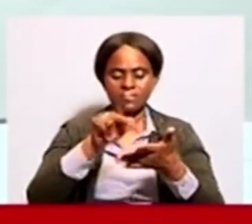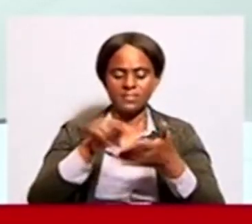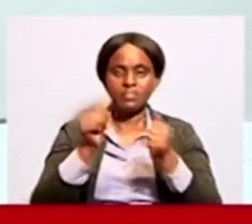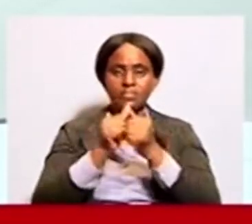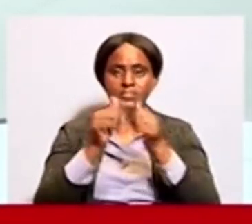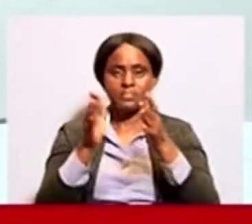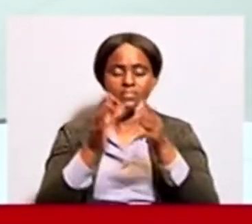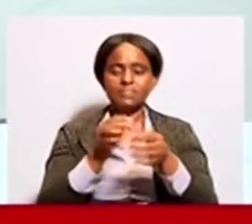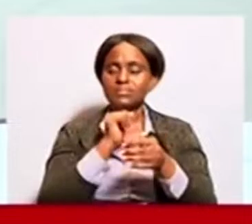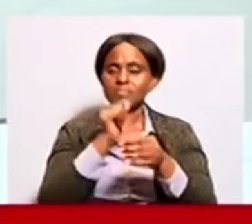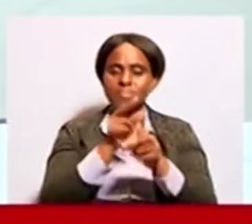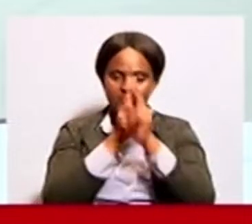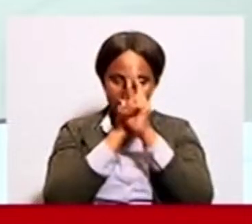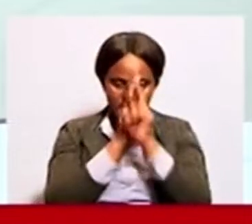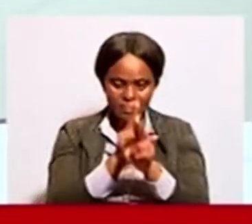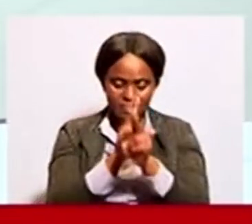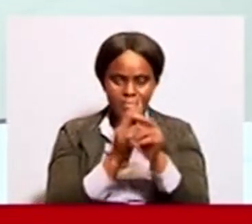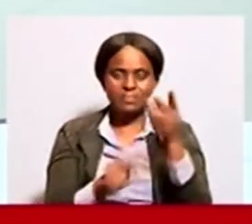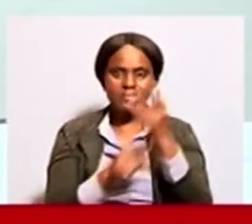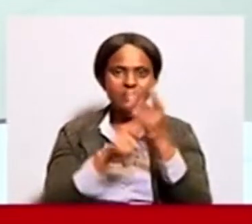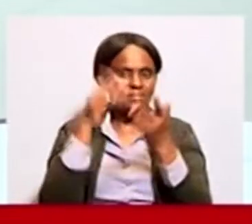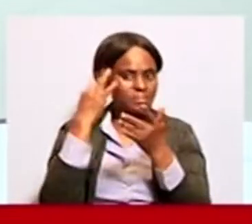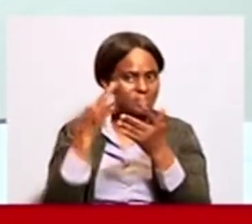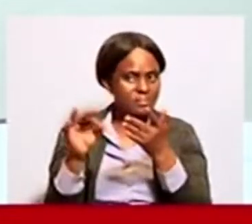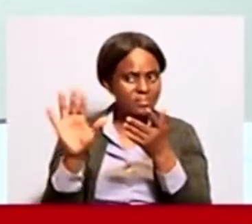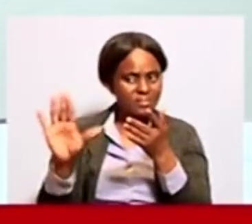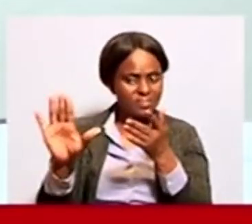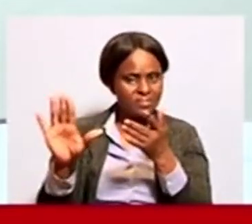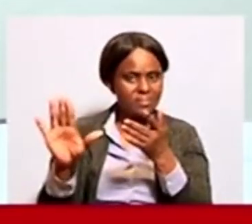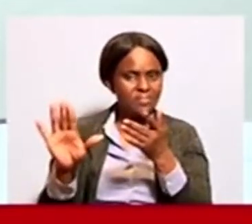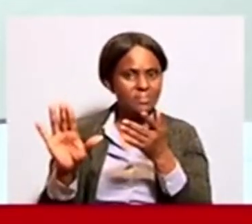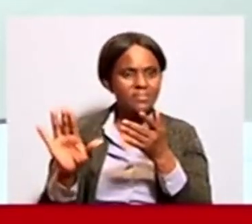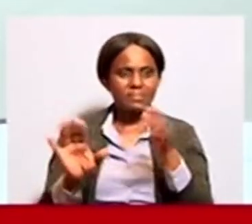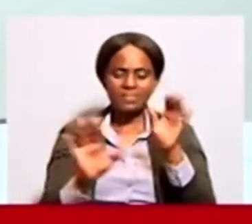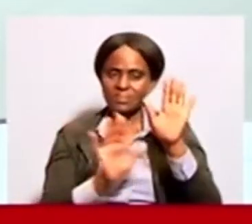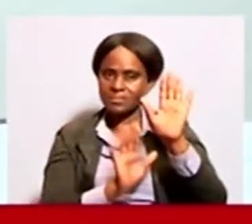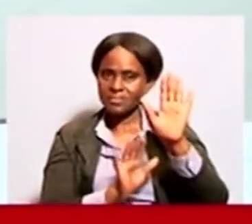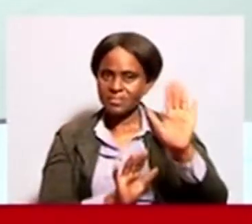Not Honorable Town Clerk. Hold on, Honorable Nyambose.